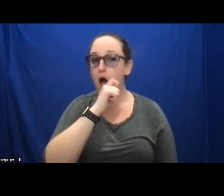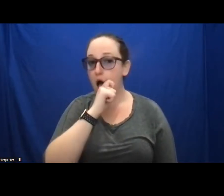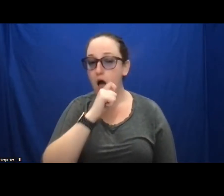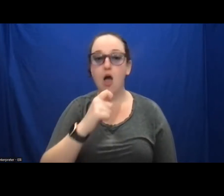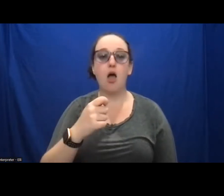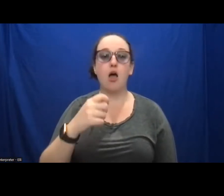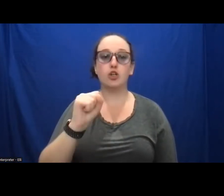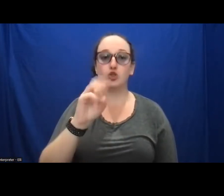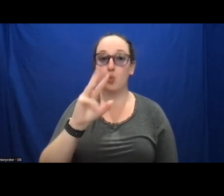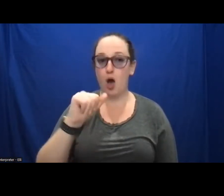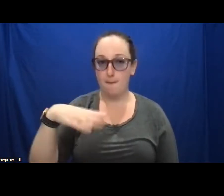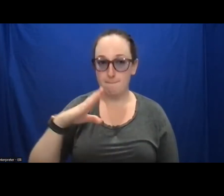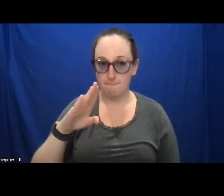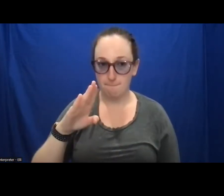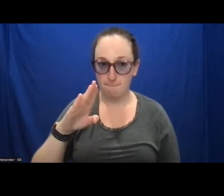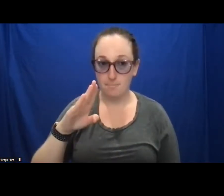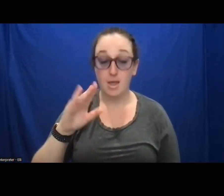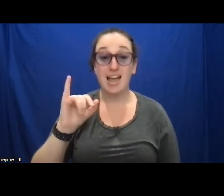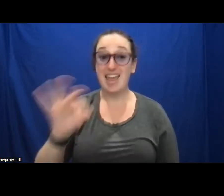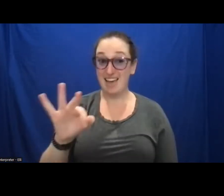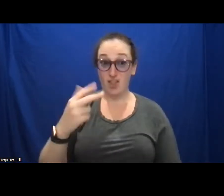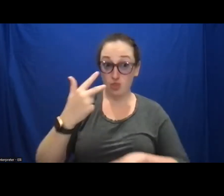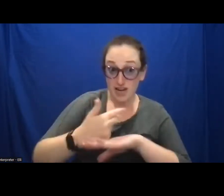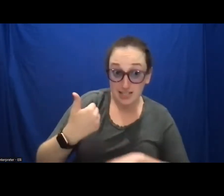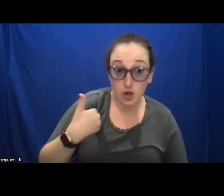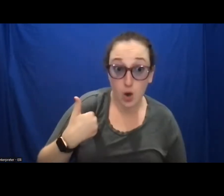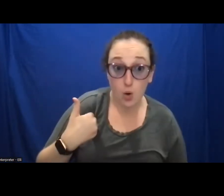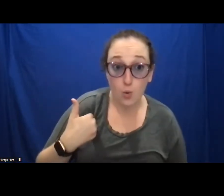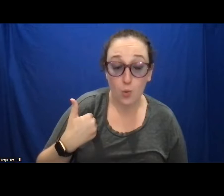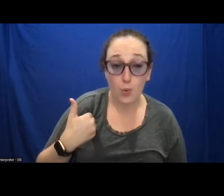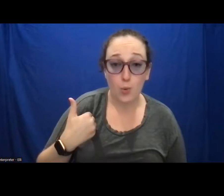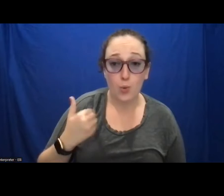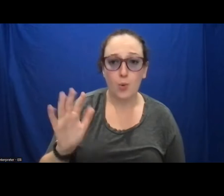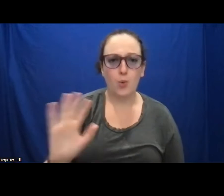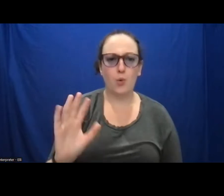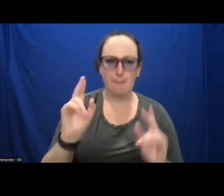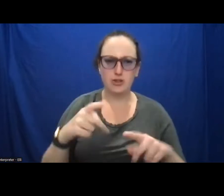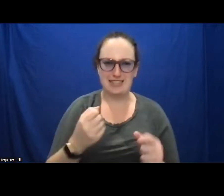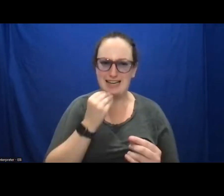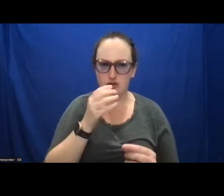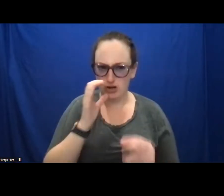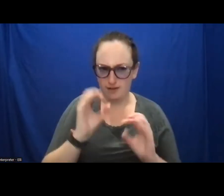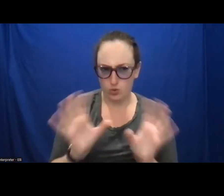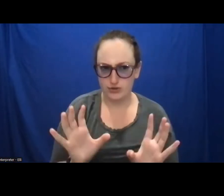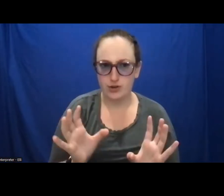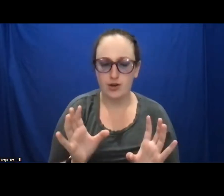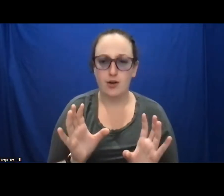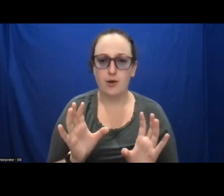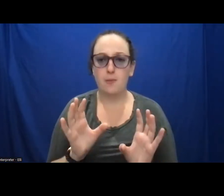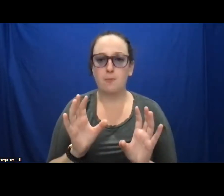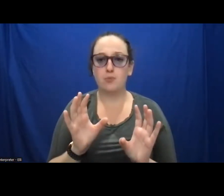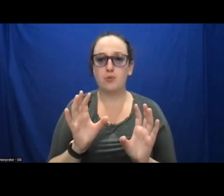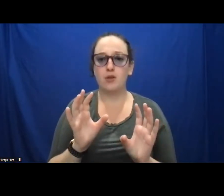hours. So if it's been 3 days, then that person can eat and drink. And unless there's